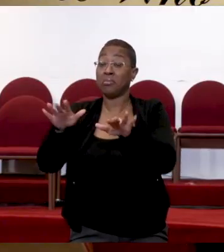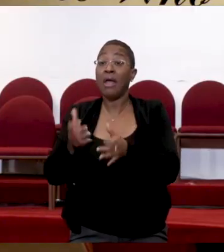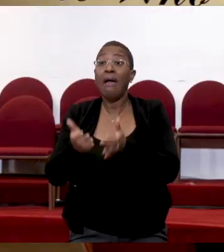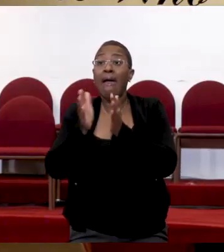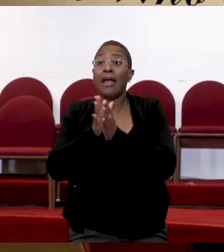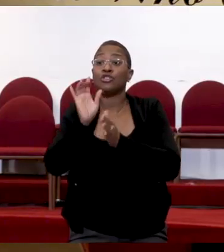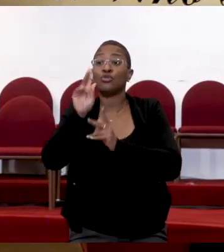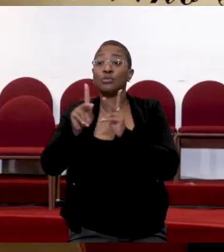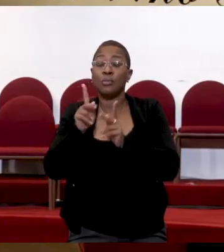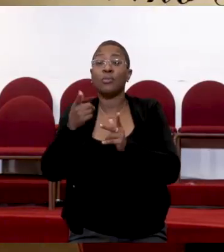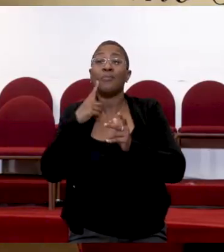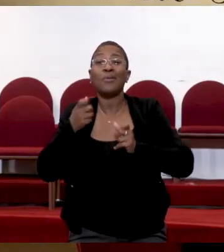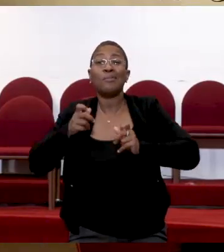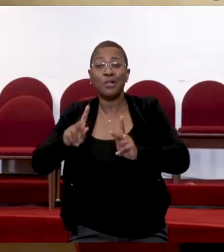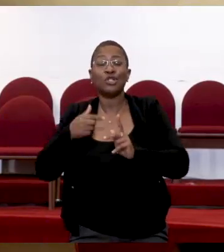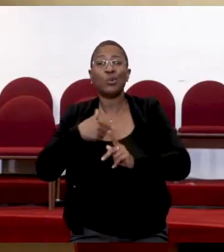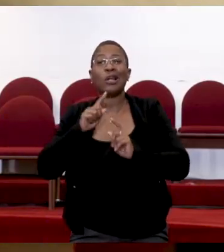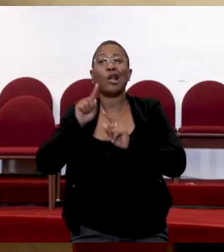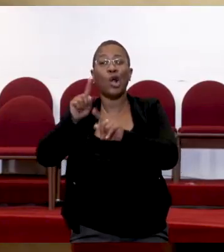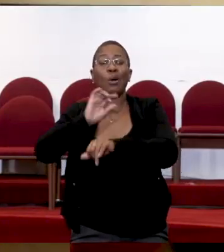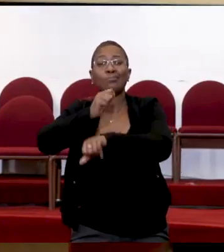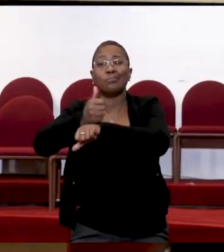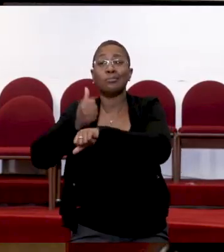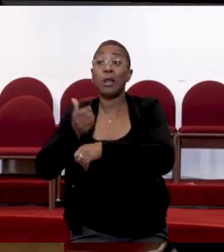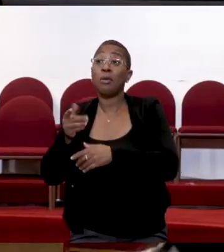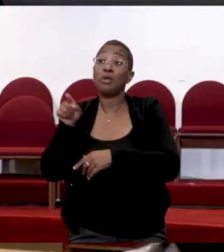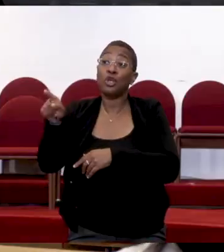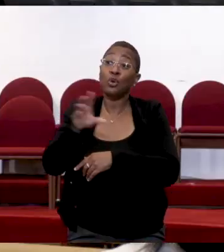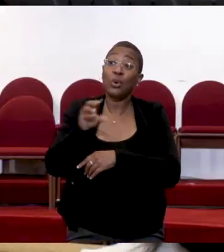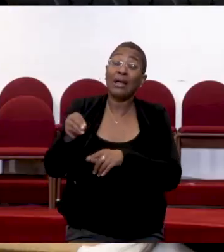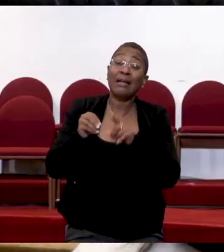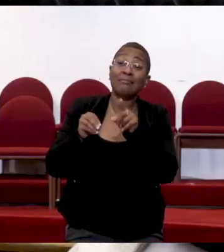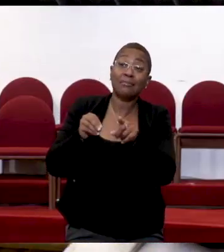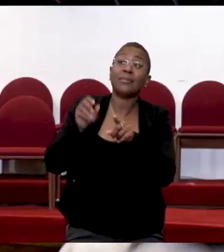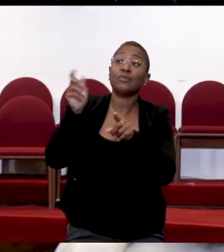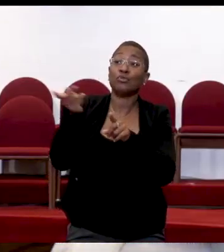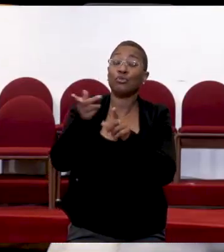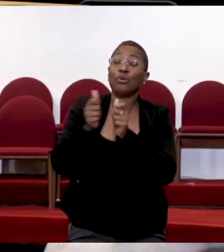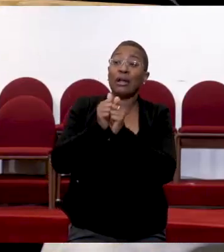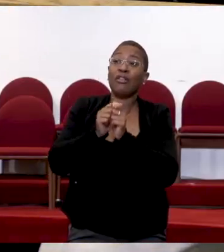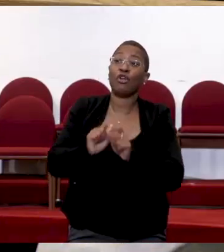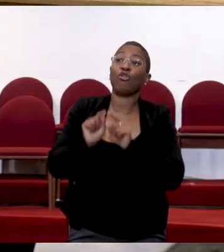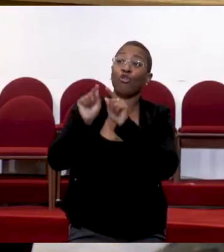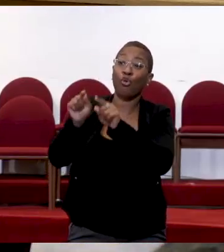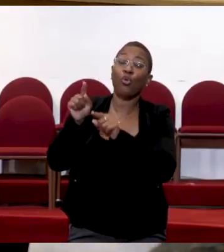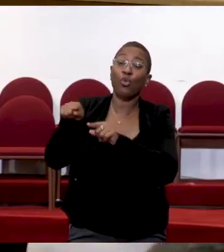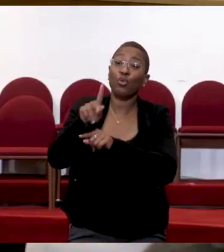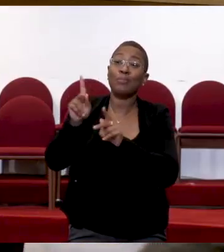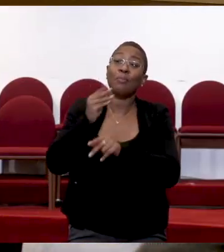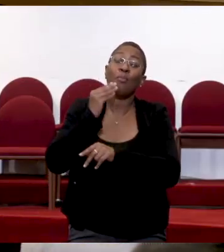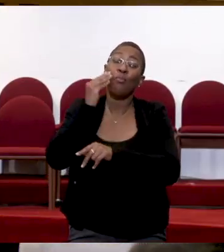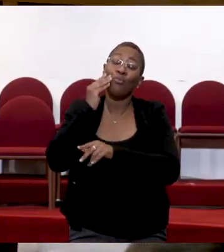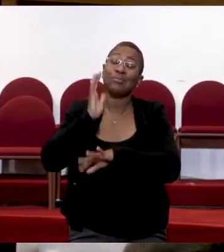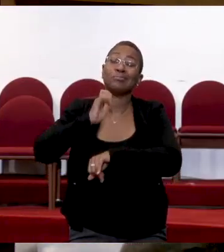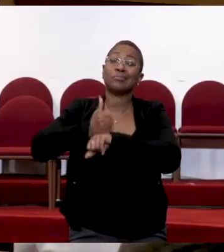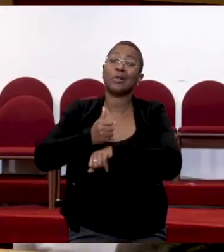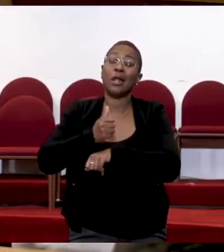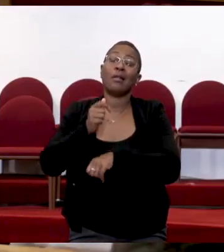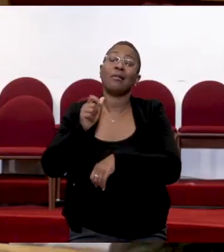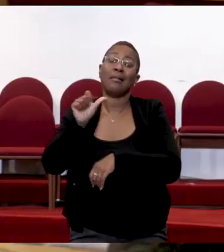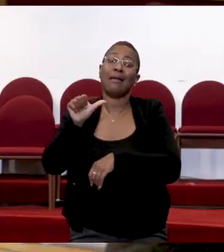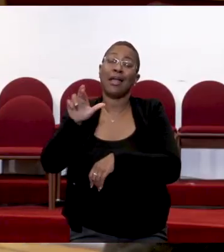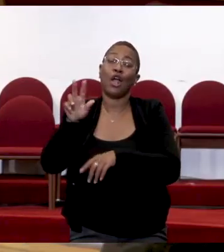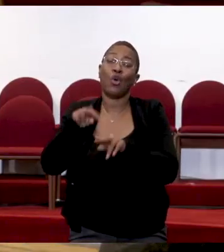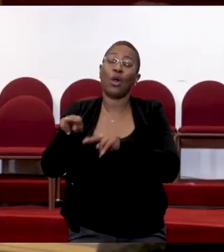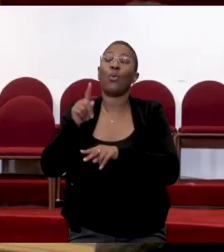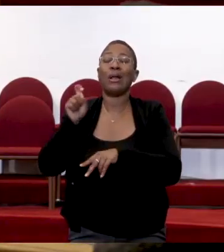go put out a number of others. So maybe you and Dave Bell can get together, but we do need the homeowner's permission